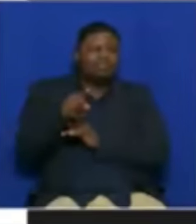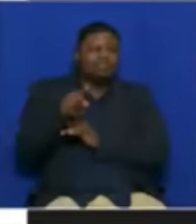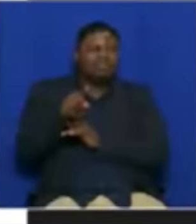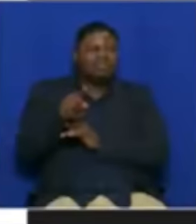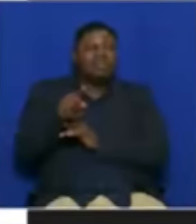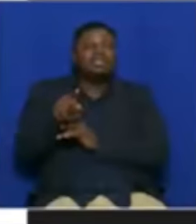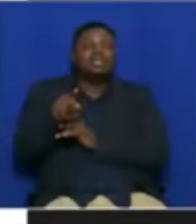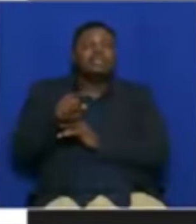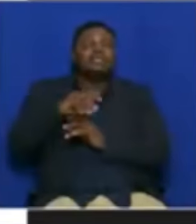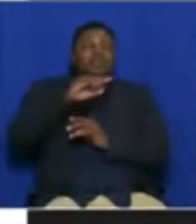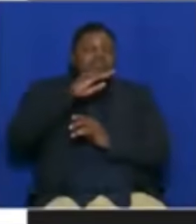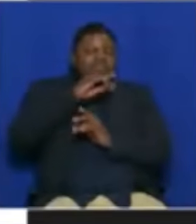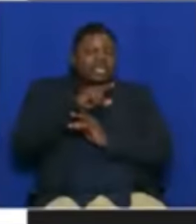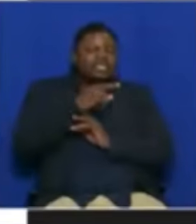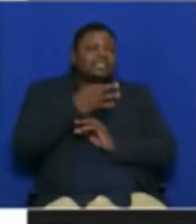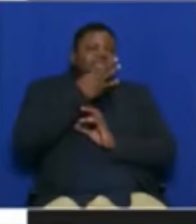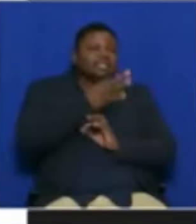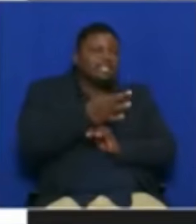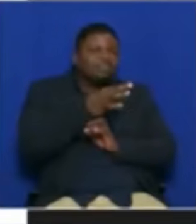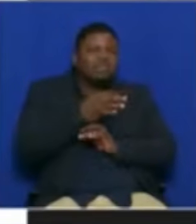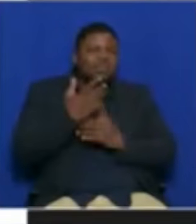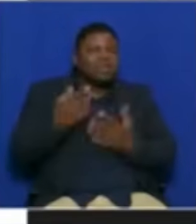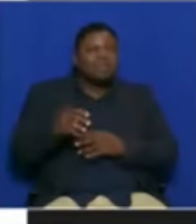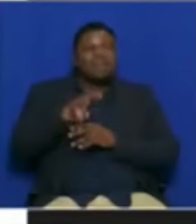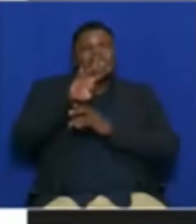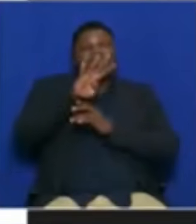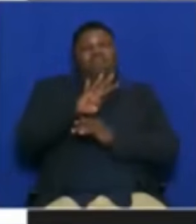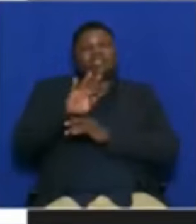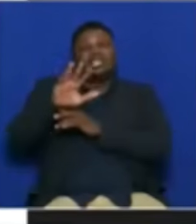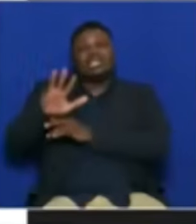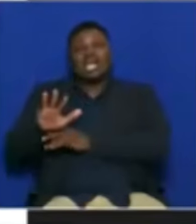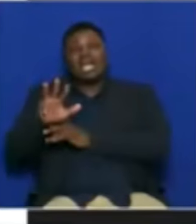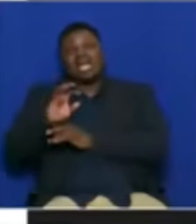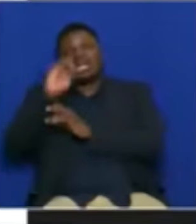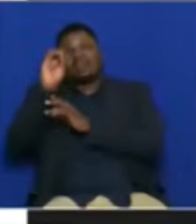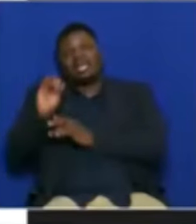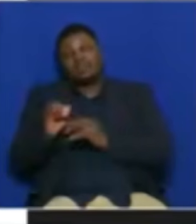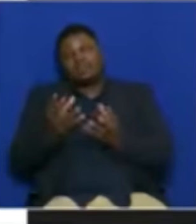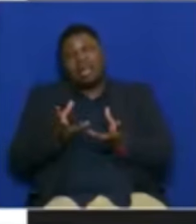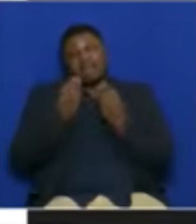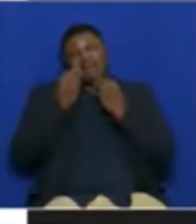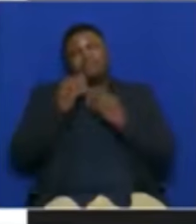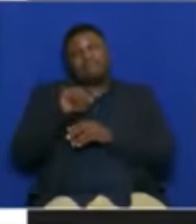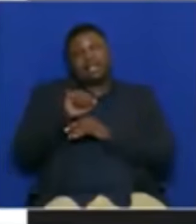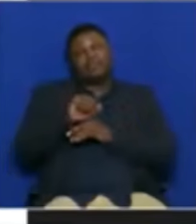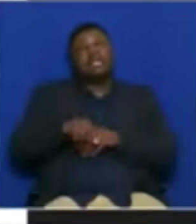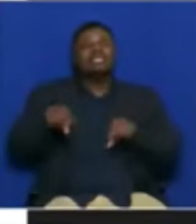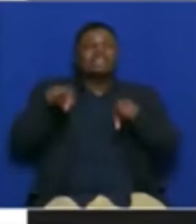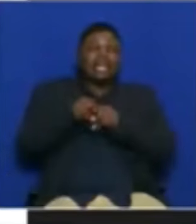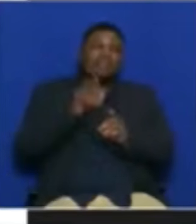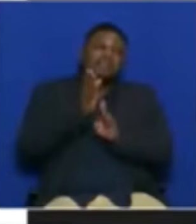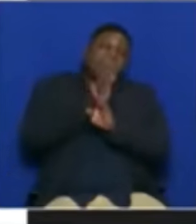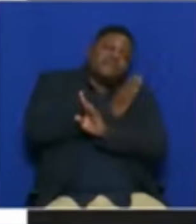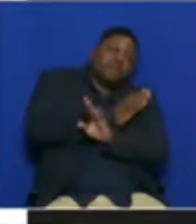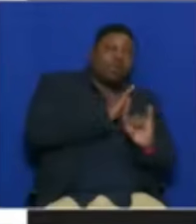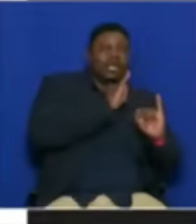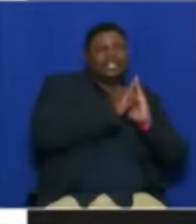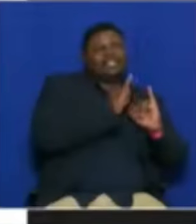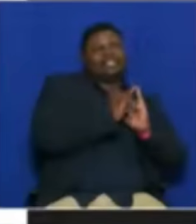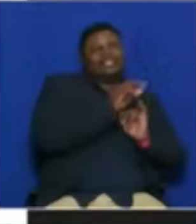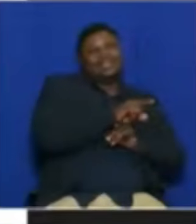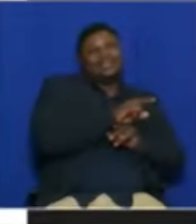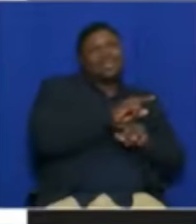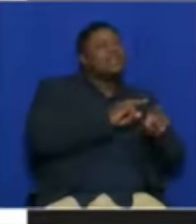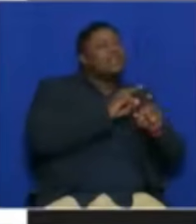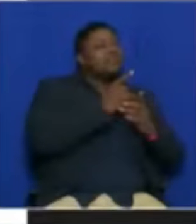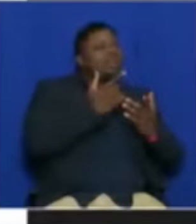than 49% at the time? During the 2 previous rounds? Yes. Shouldn't they have succeeded then already? During